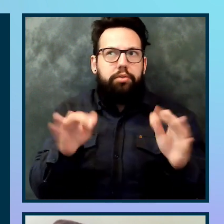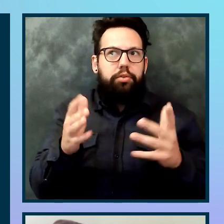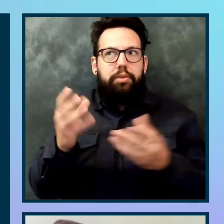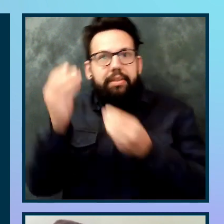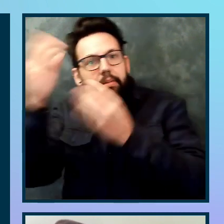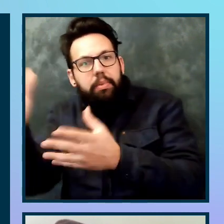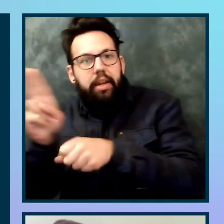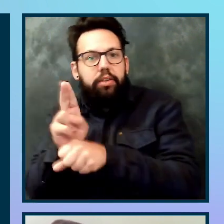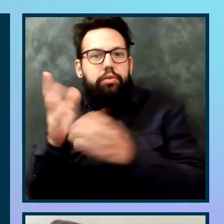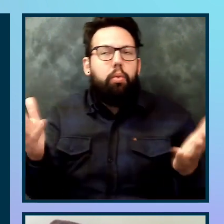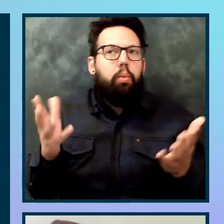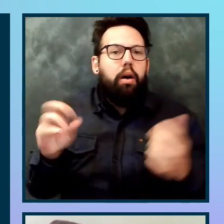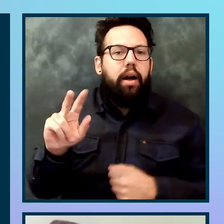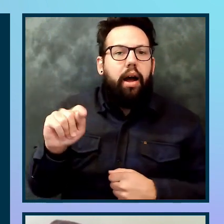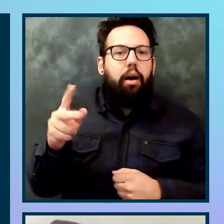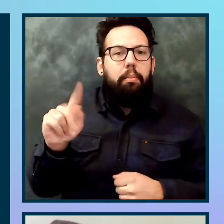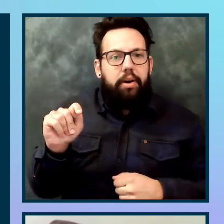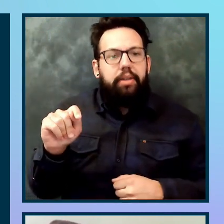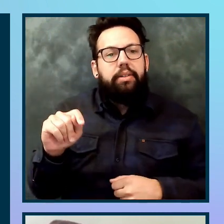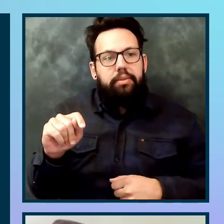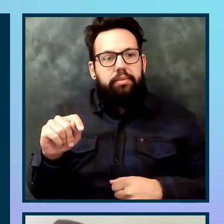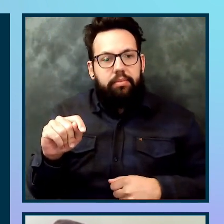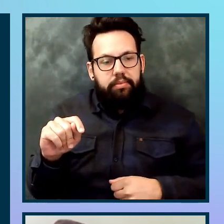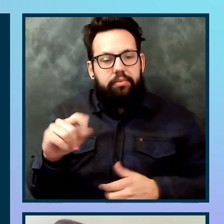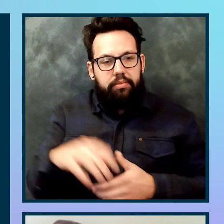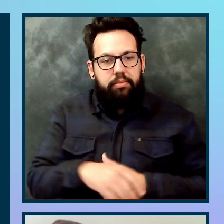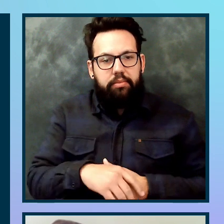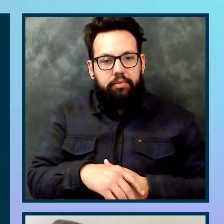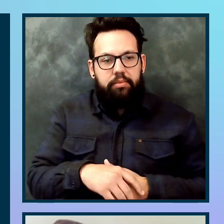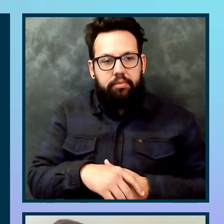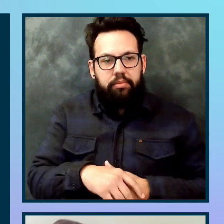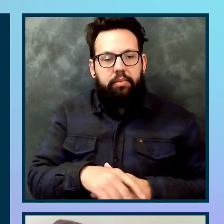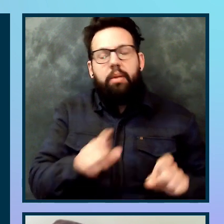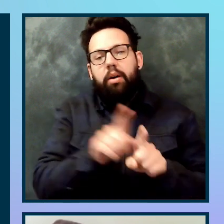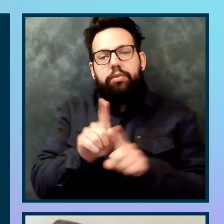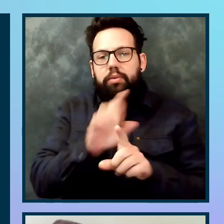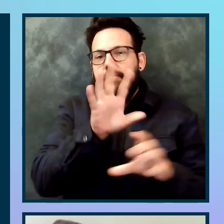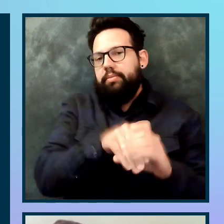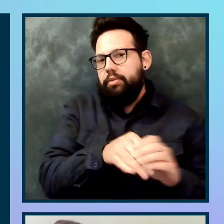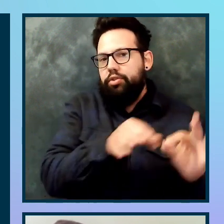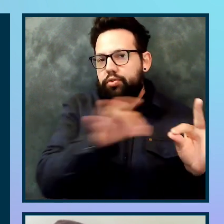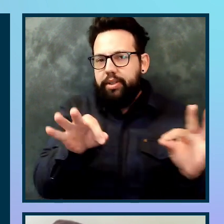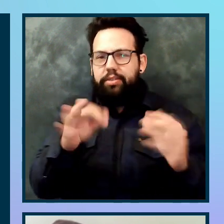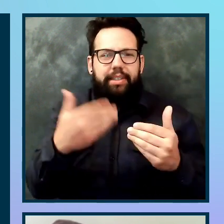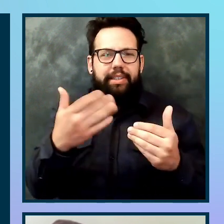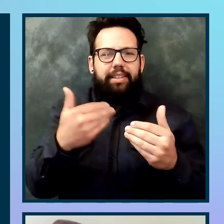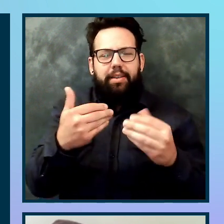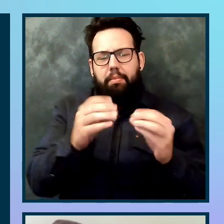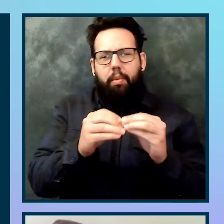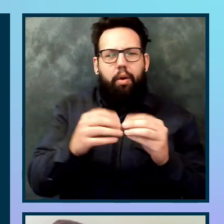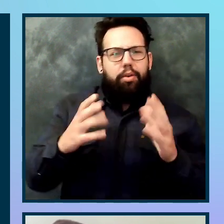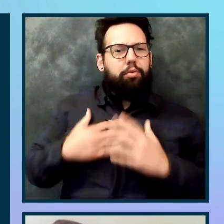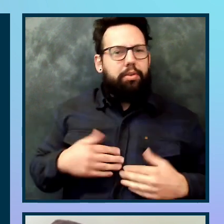pass in the component ID, and then we pass in an arbitrary, a string to make it more human readable. Because if we just